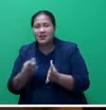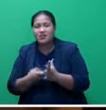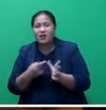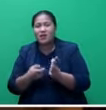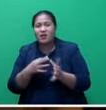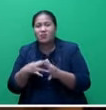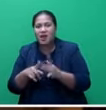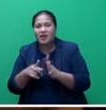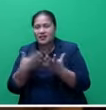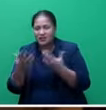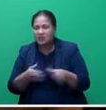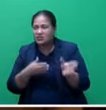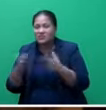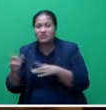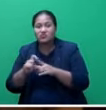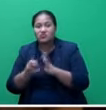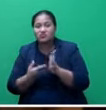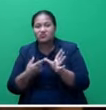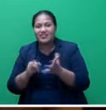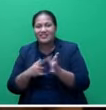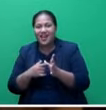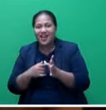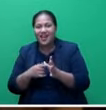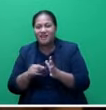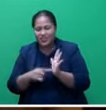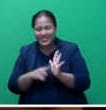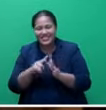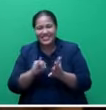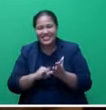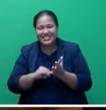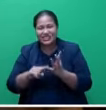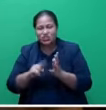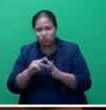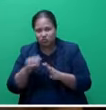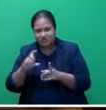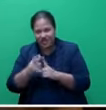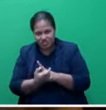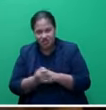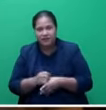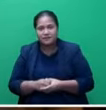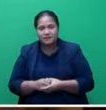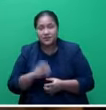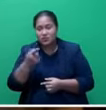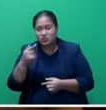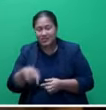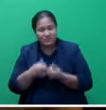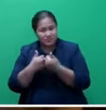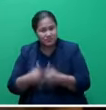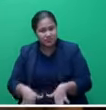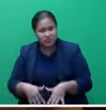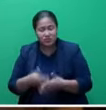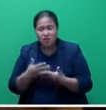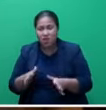Drasa estate farms with tissue culture seedlings. The severe losses caused by TC Asa